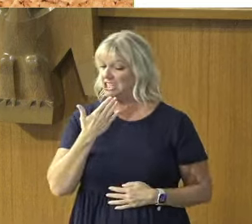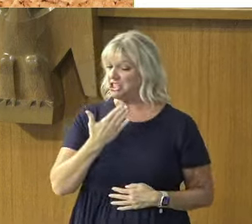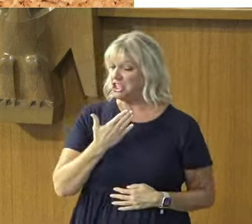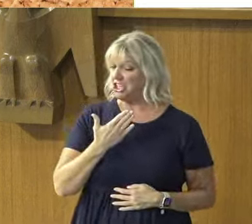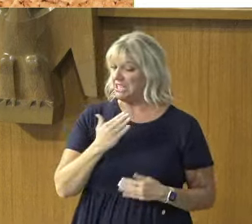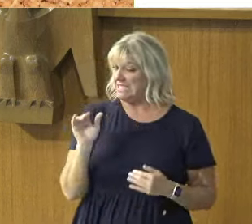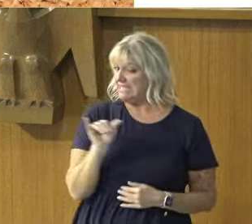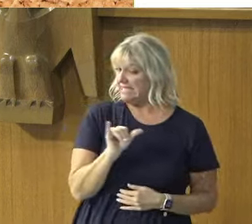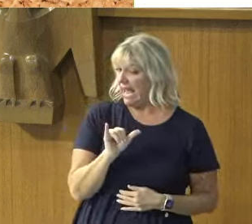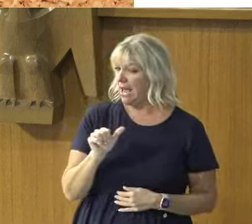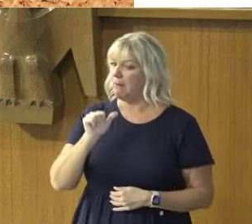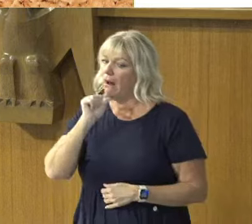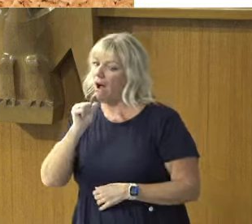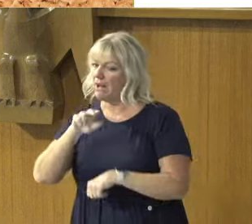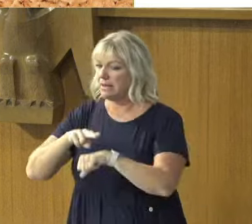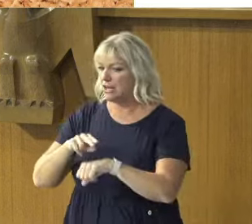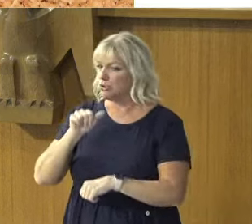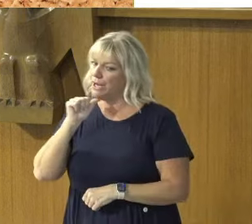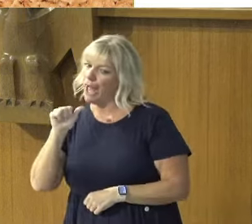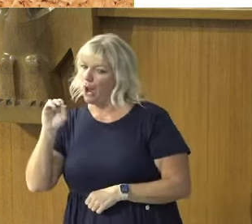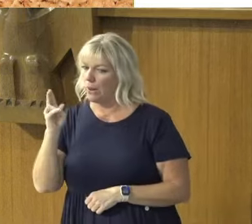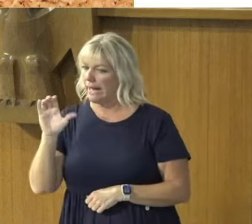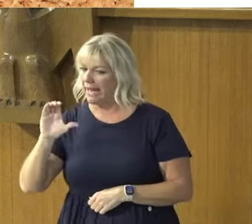from unnatural, inorganic wine.